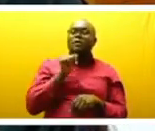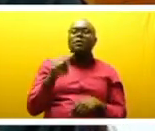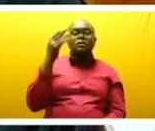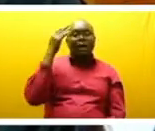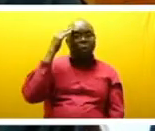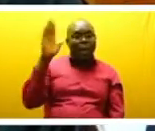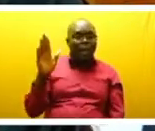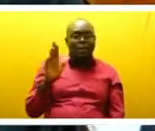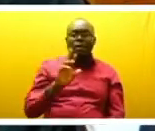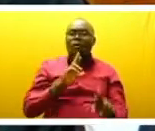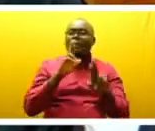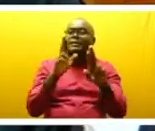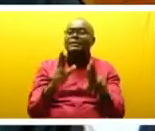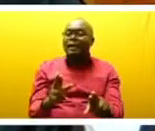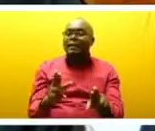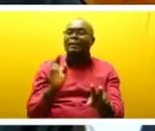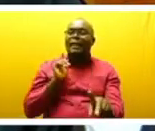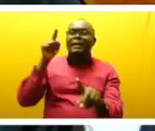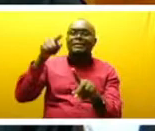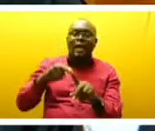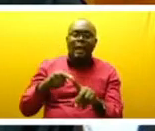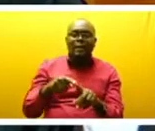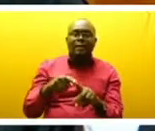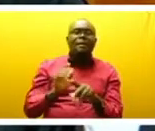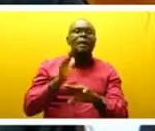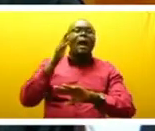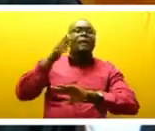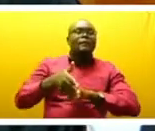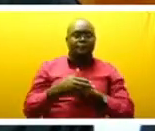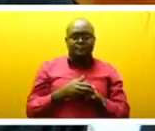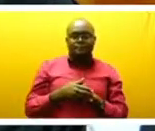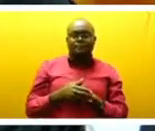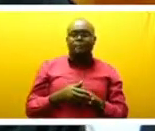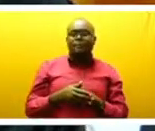of the results until after the